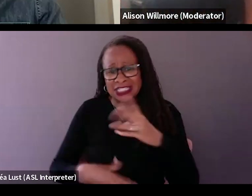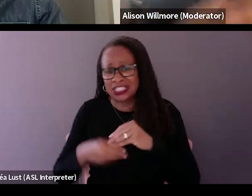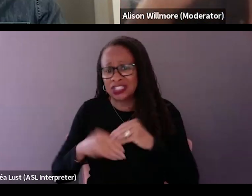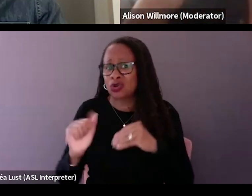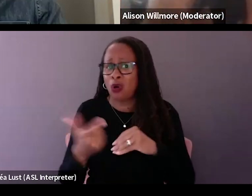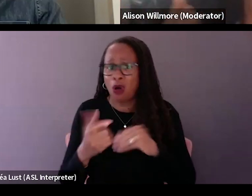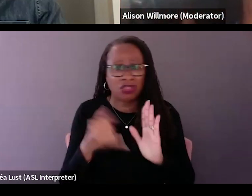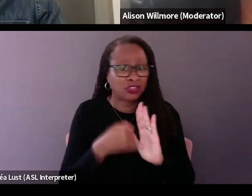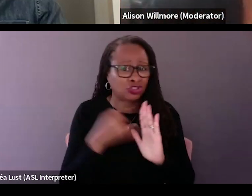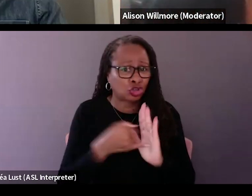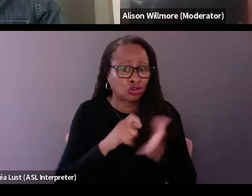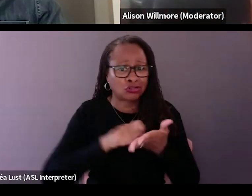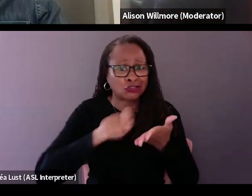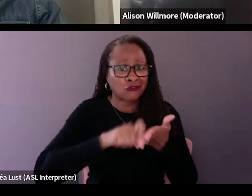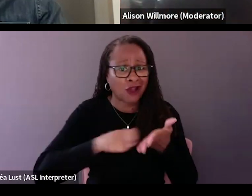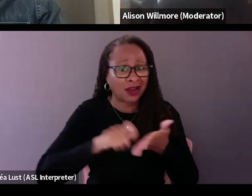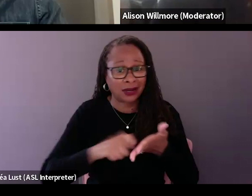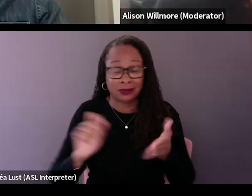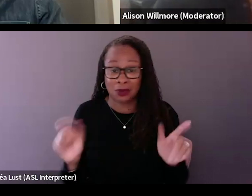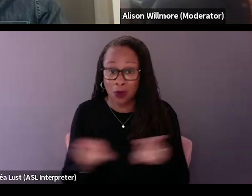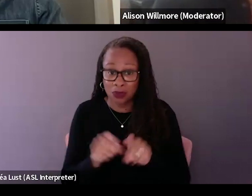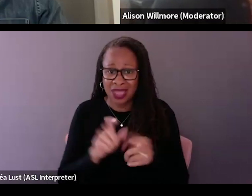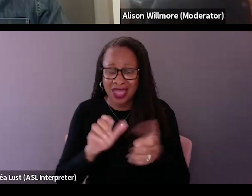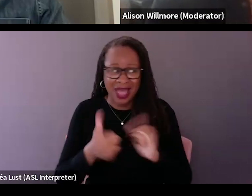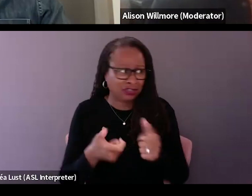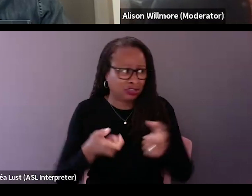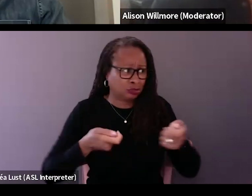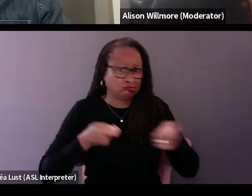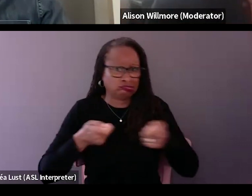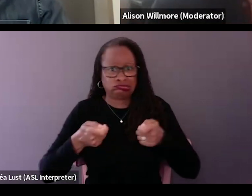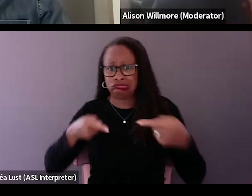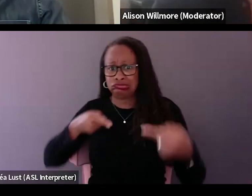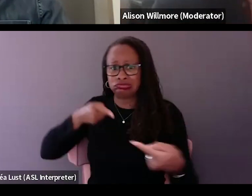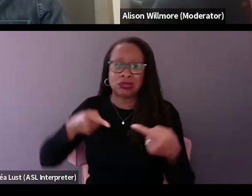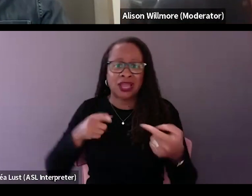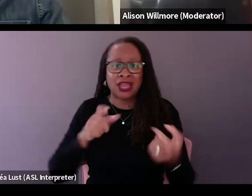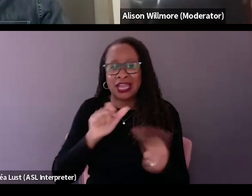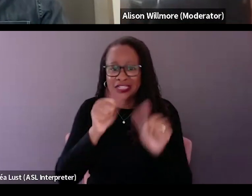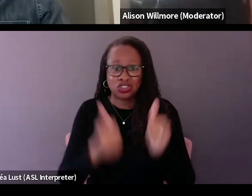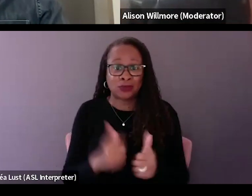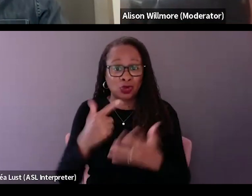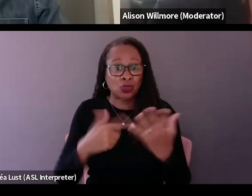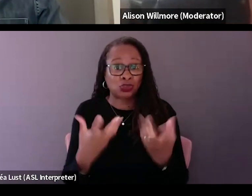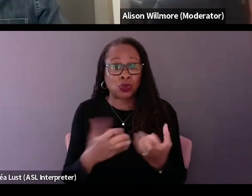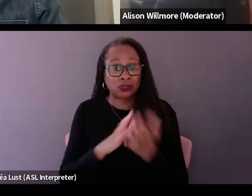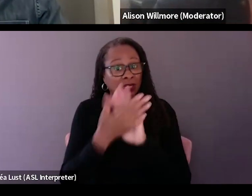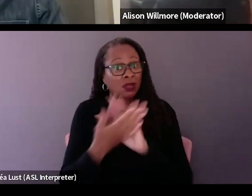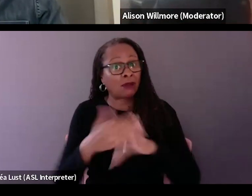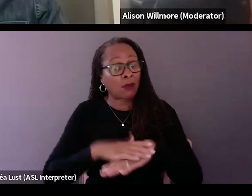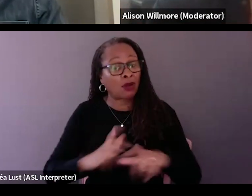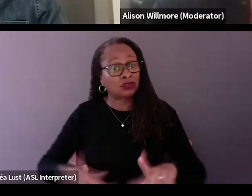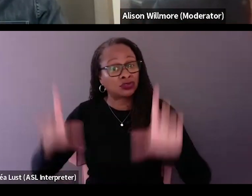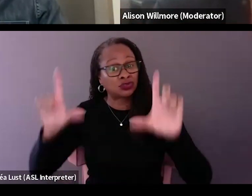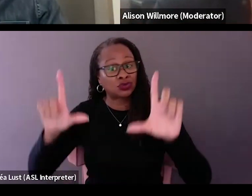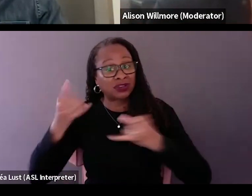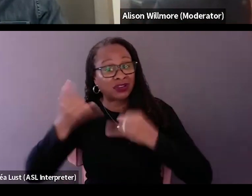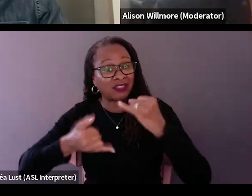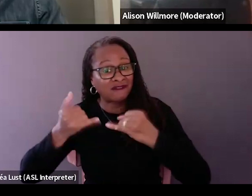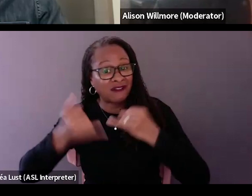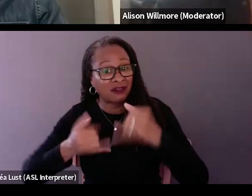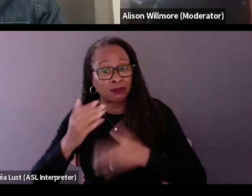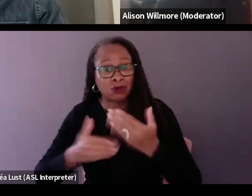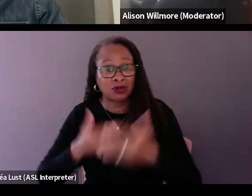with that and shape it into what you wanted to put on screen? Well, the first step was the tapes, because obviously, like you said, that